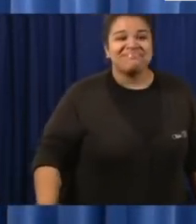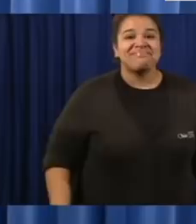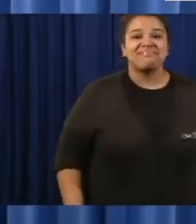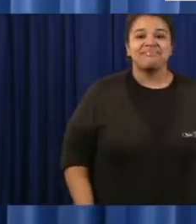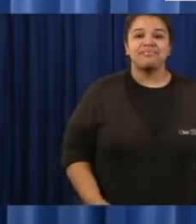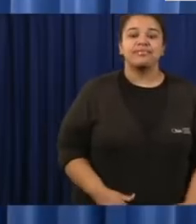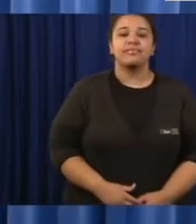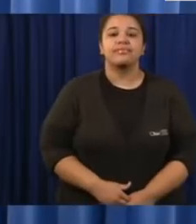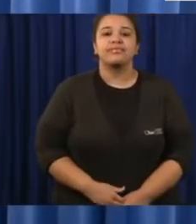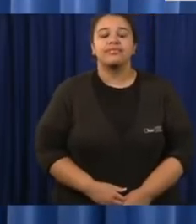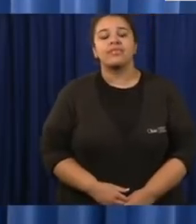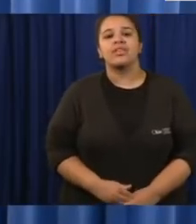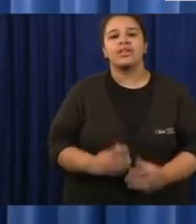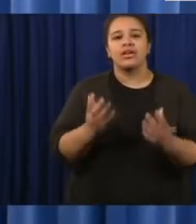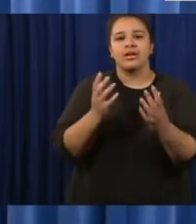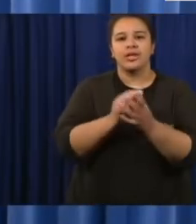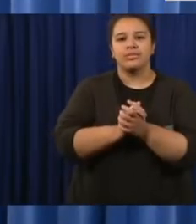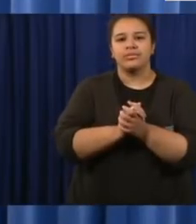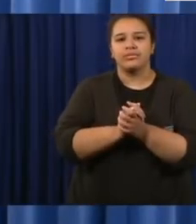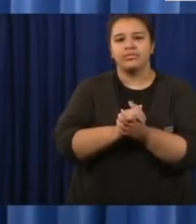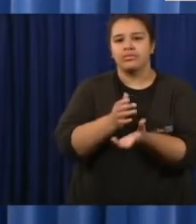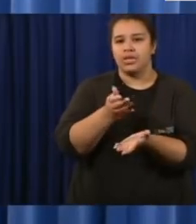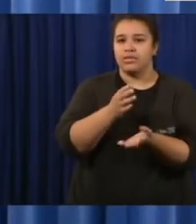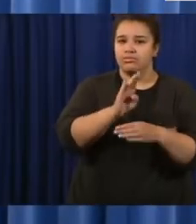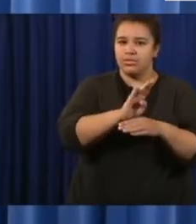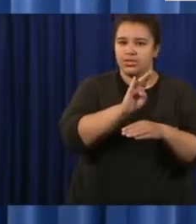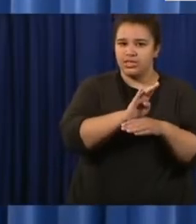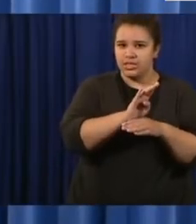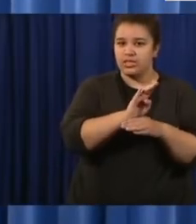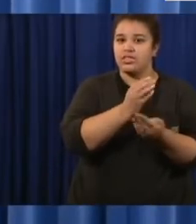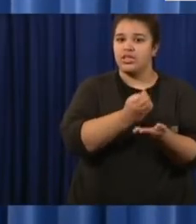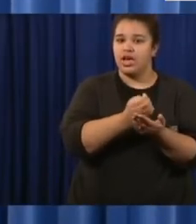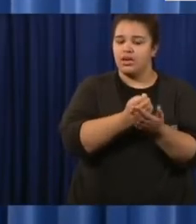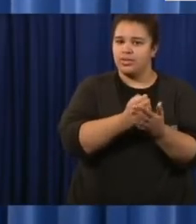When it came to reopening the economy, you've said that you prefer a